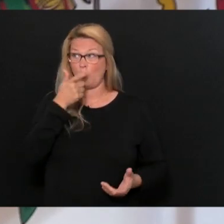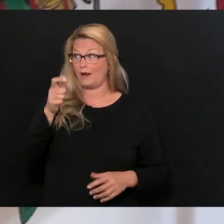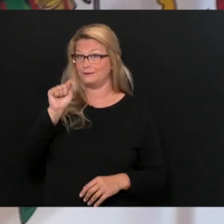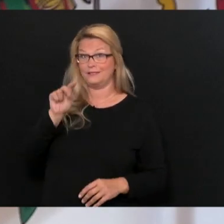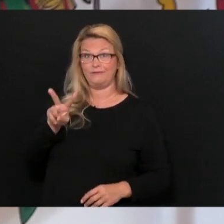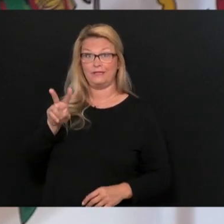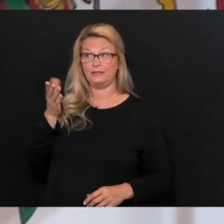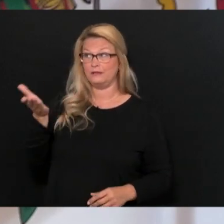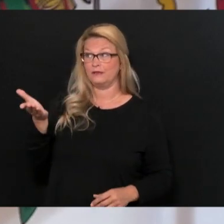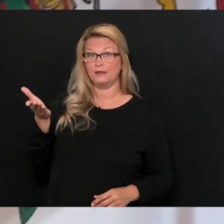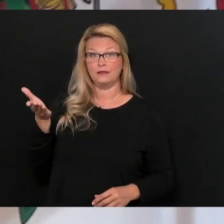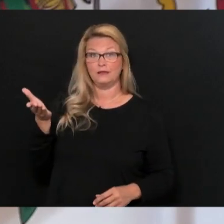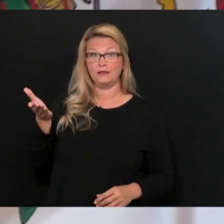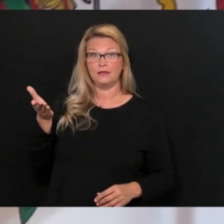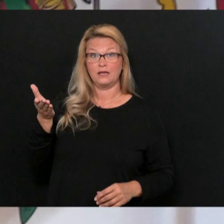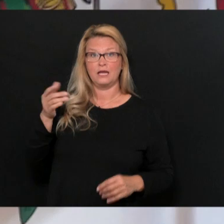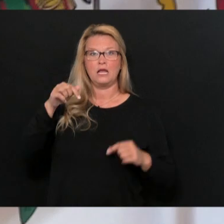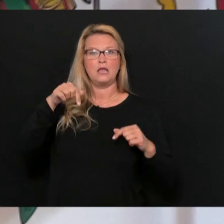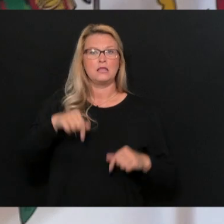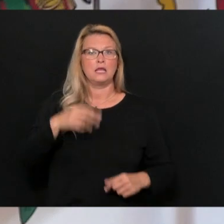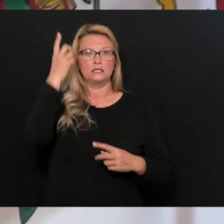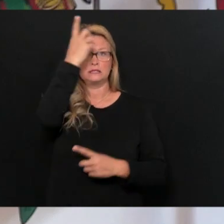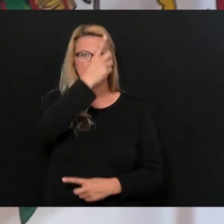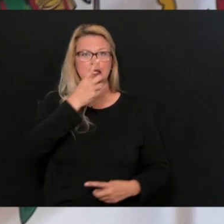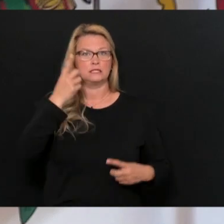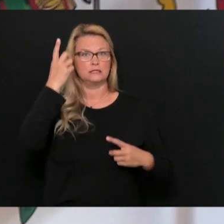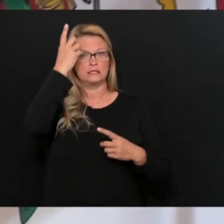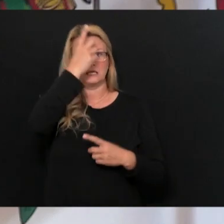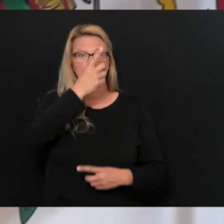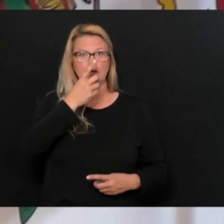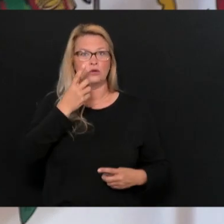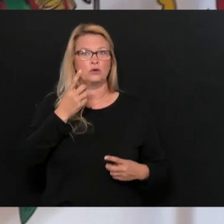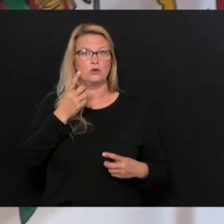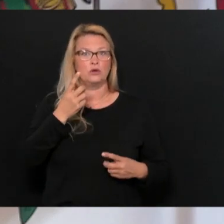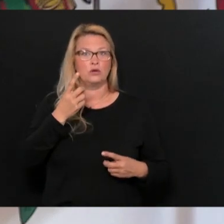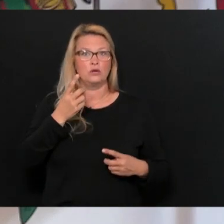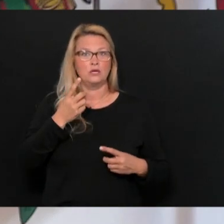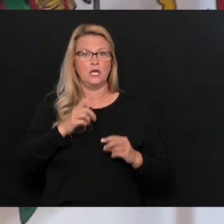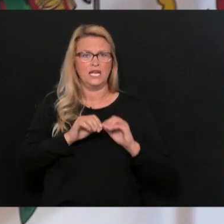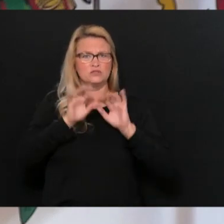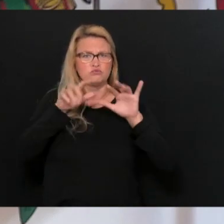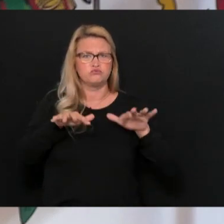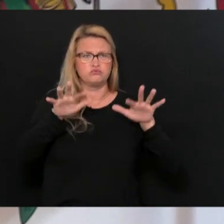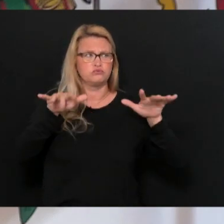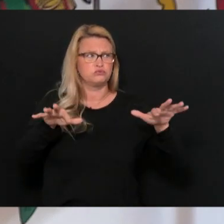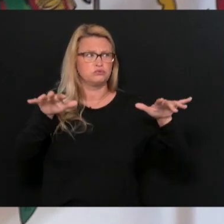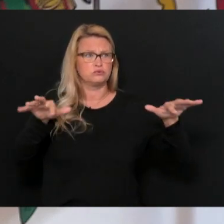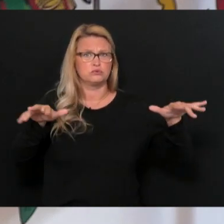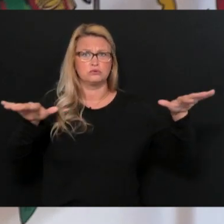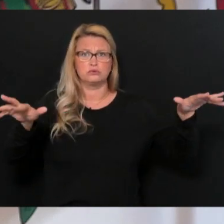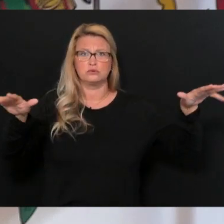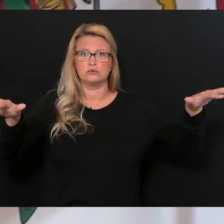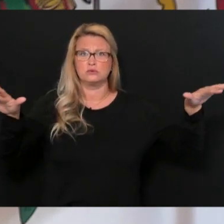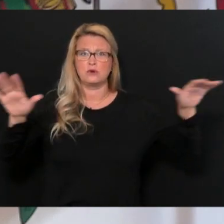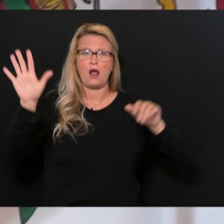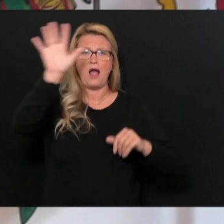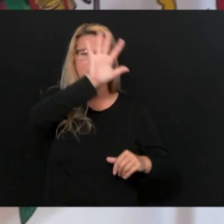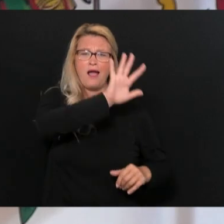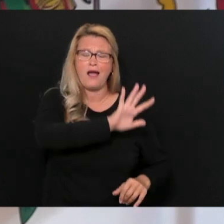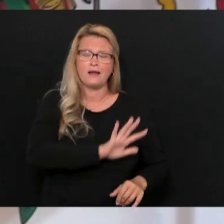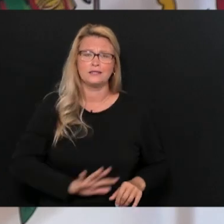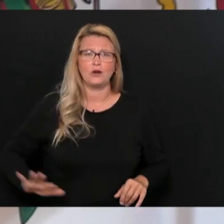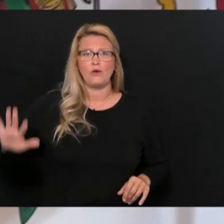look. This disease is running more rampant every day across our country,